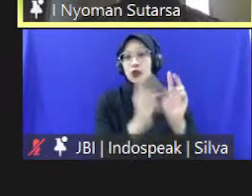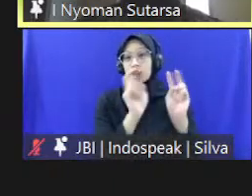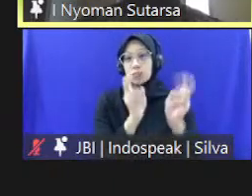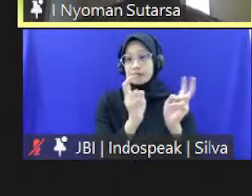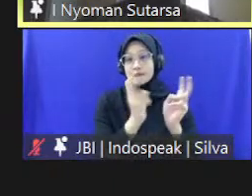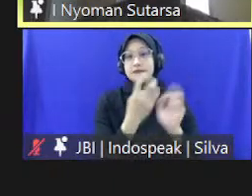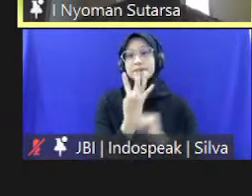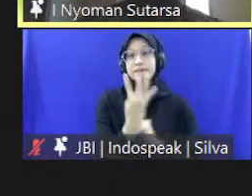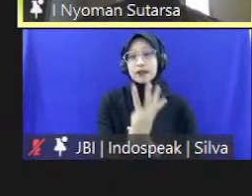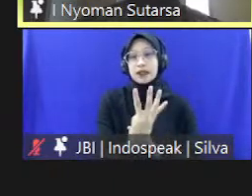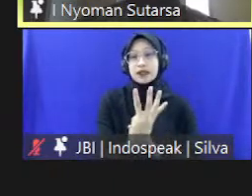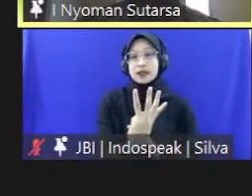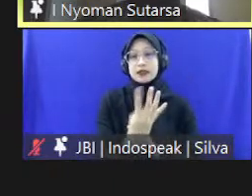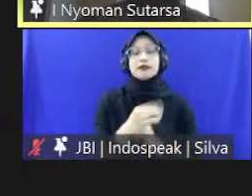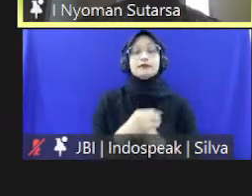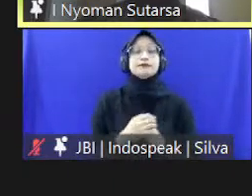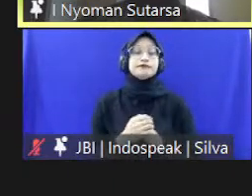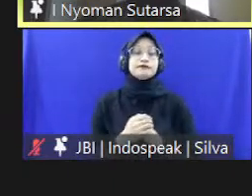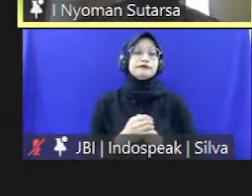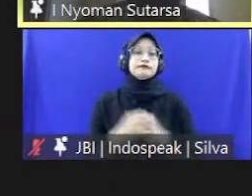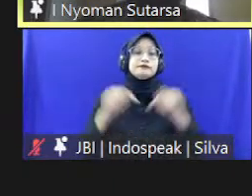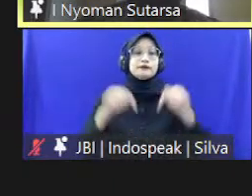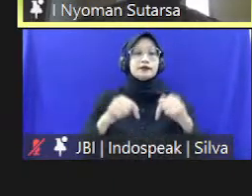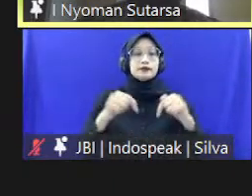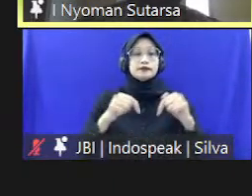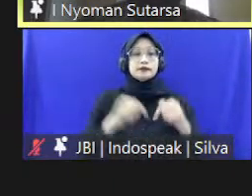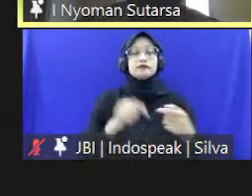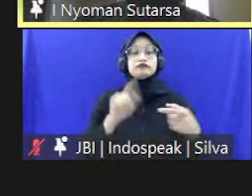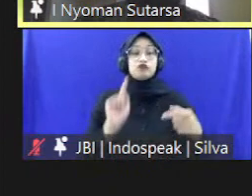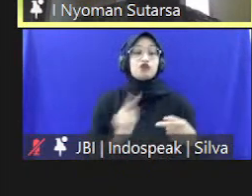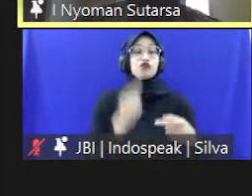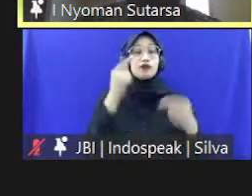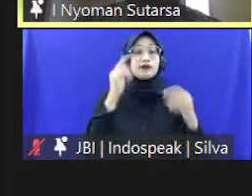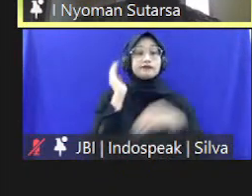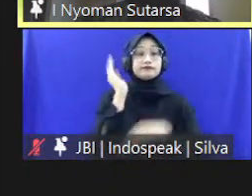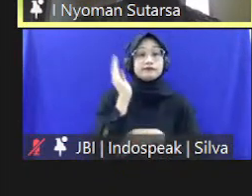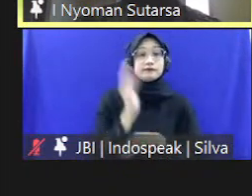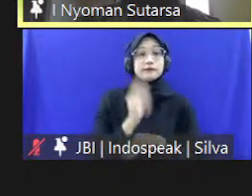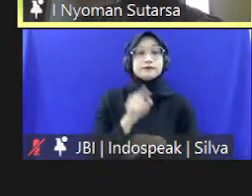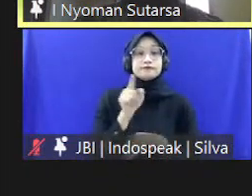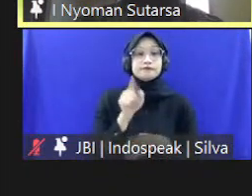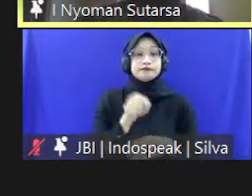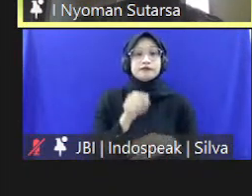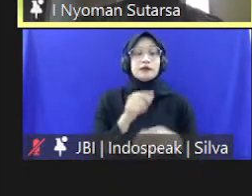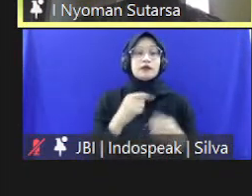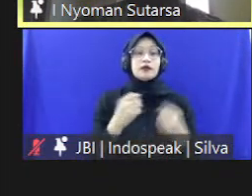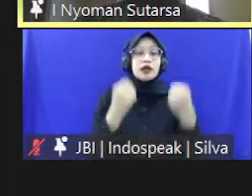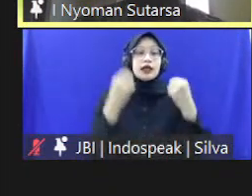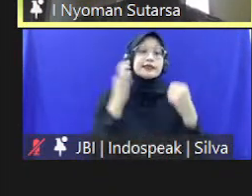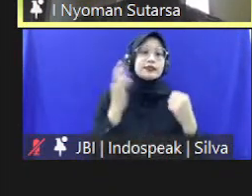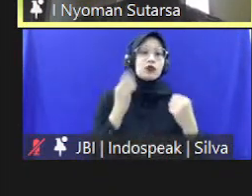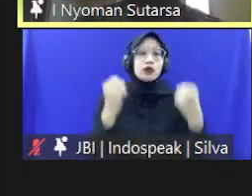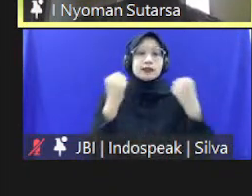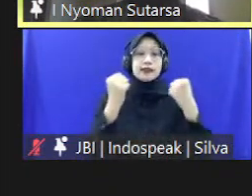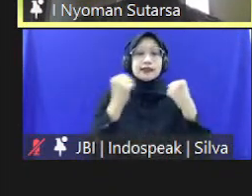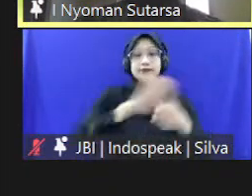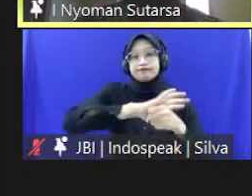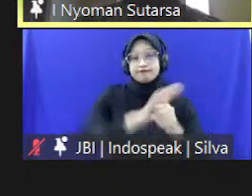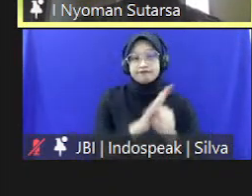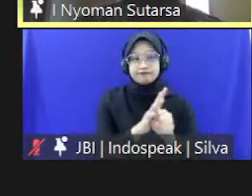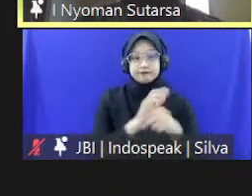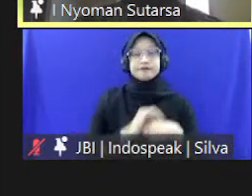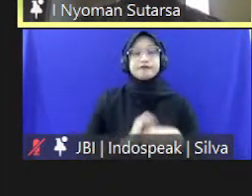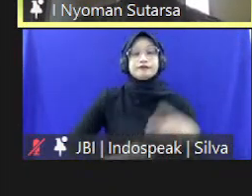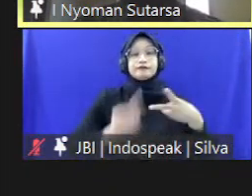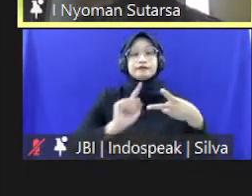will start my presentation with contesting health risk during the COVID-19 pandemic, and then followed with two case